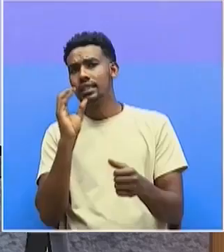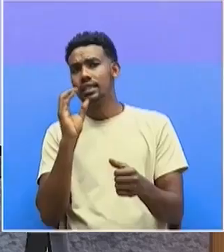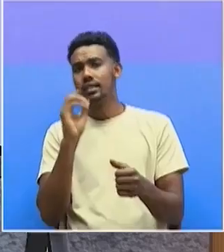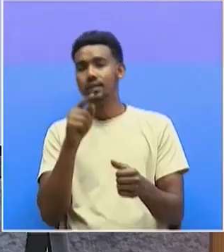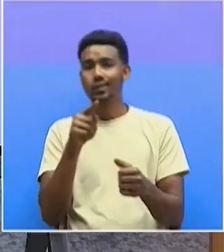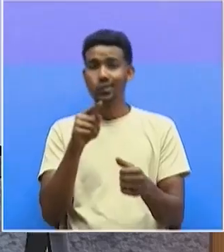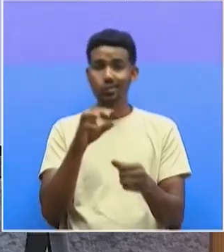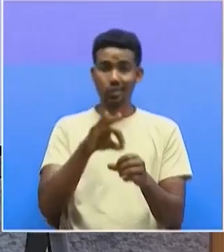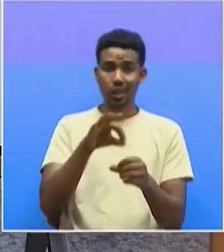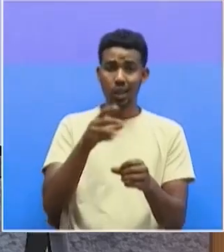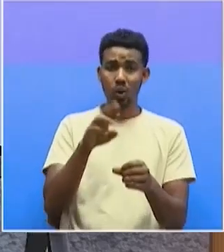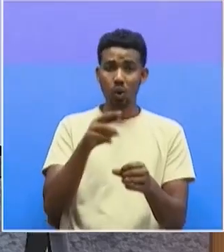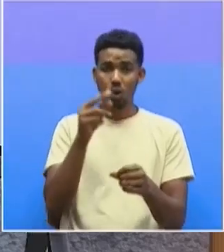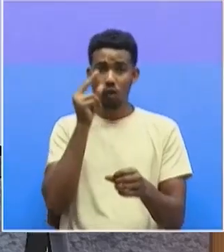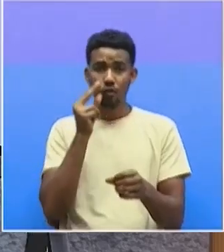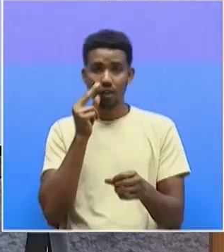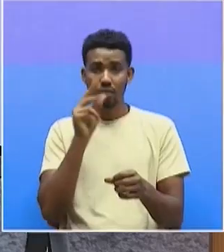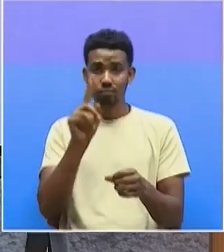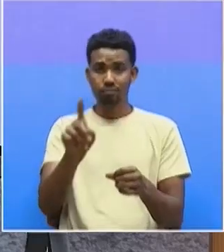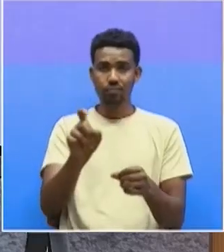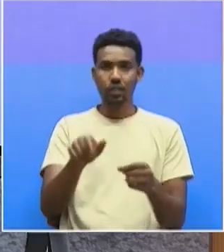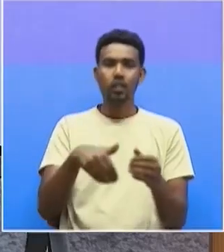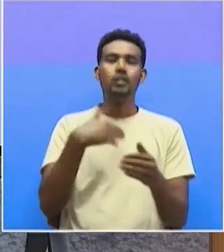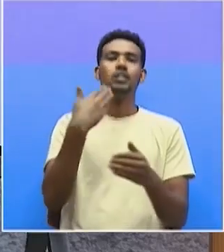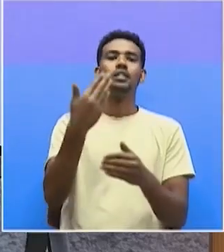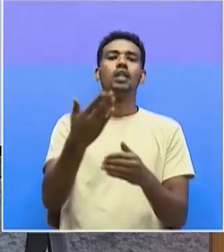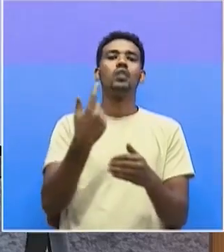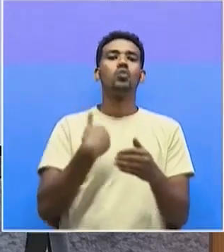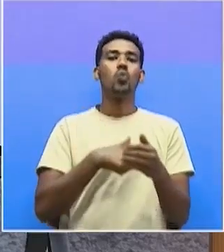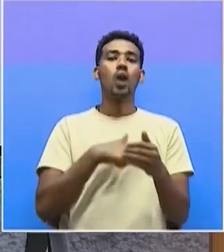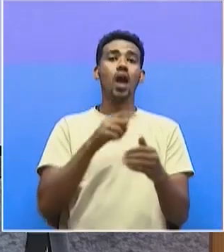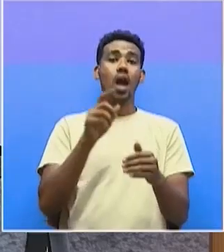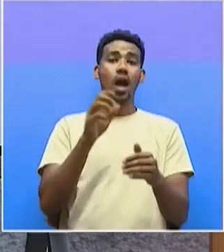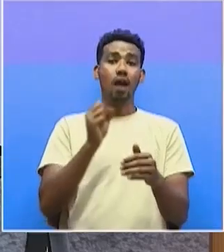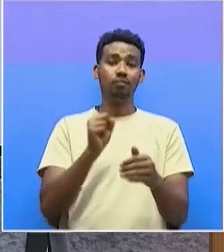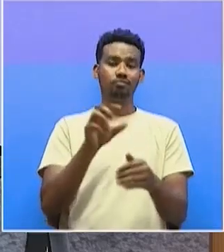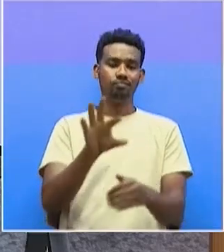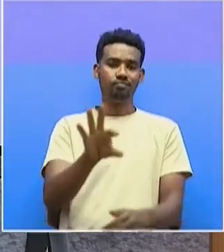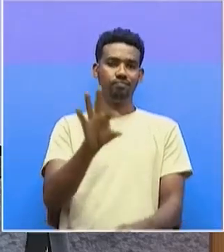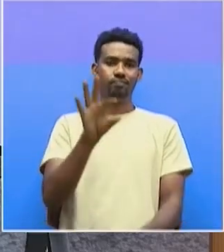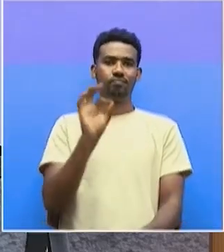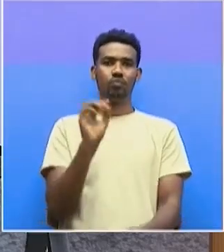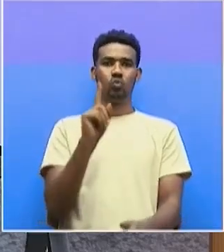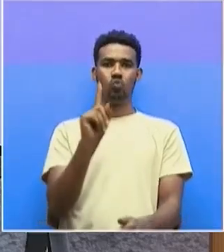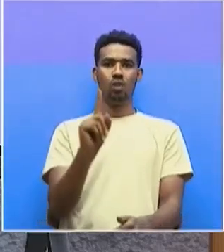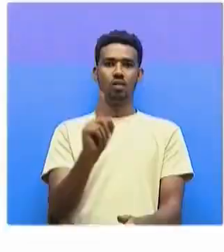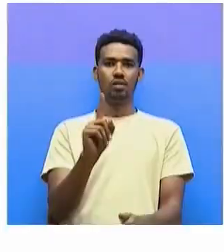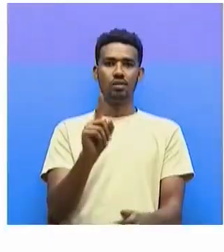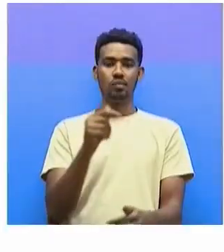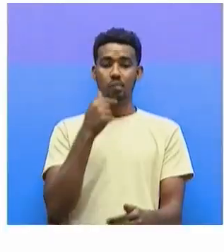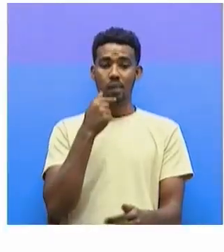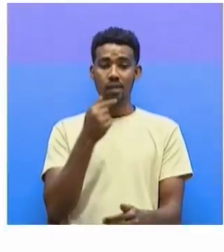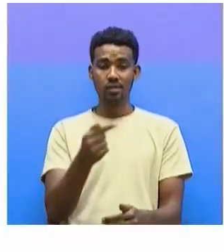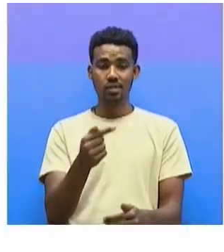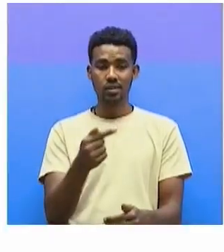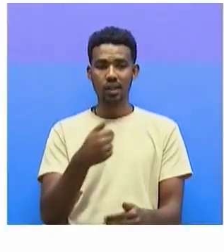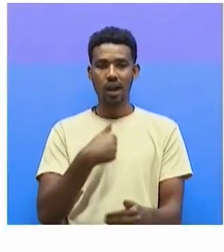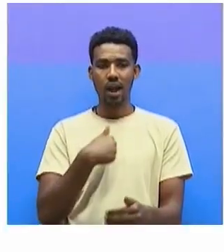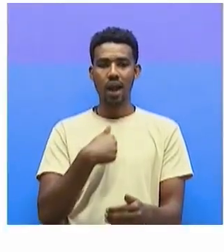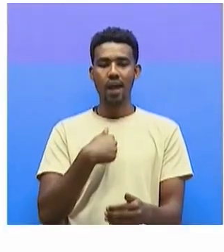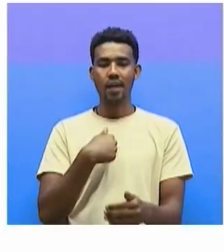is two things that you are going to choose one of them by saying, the first one is